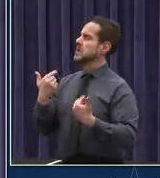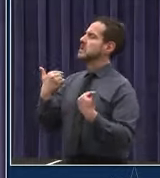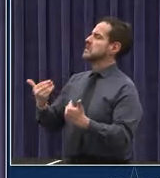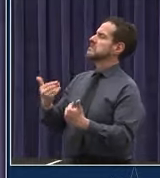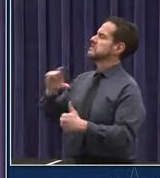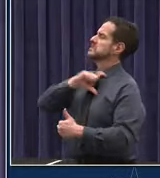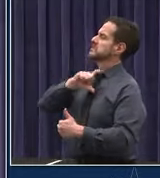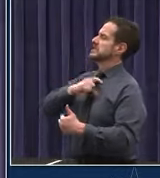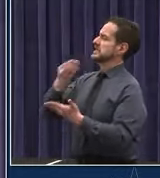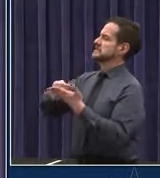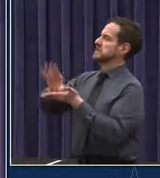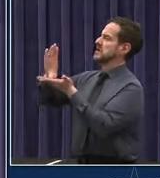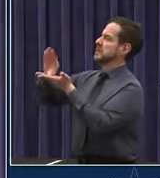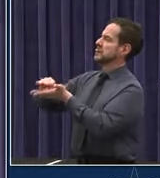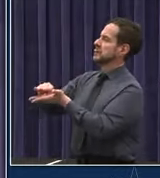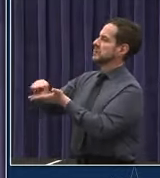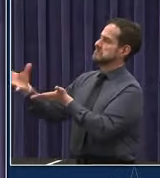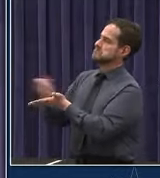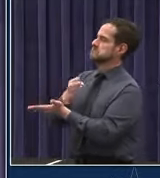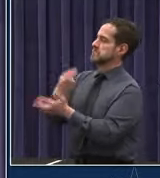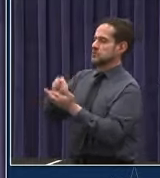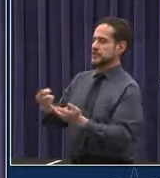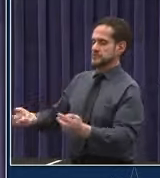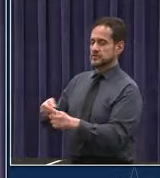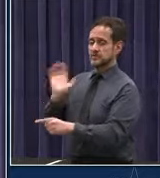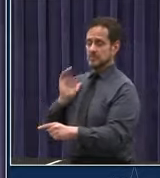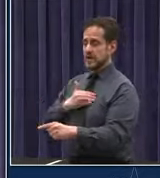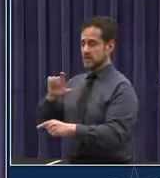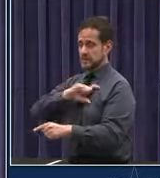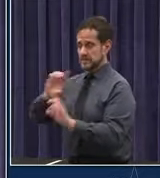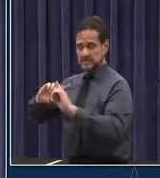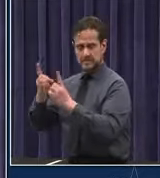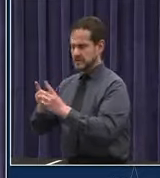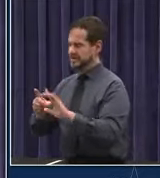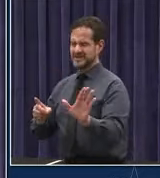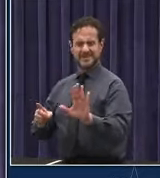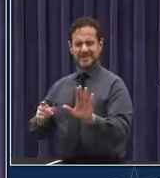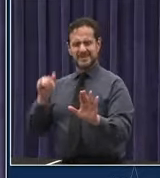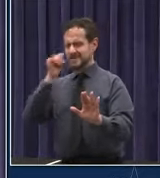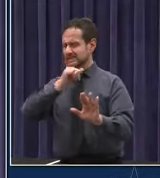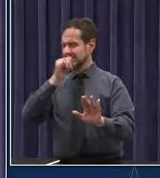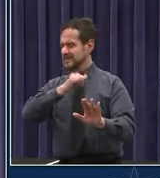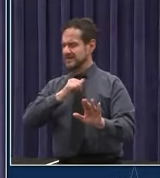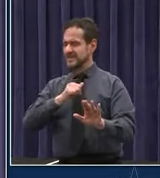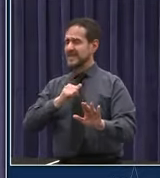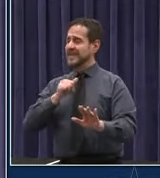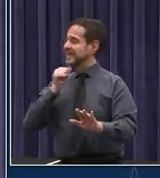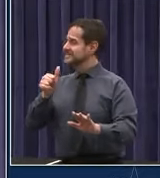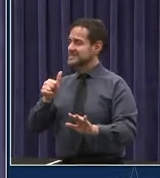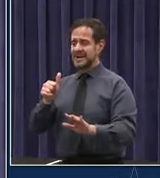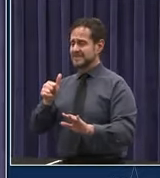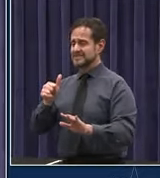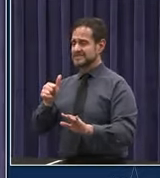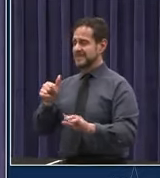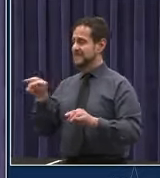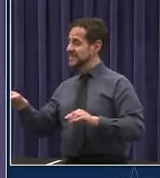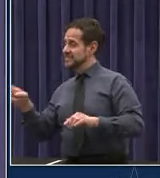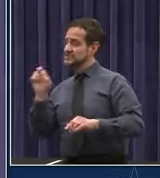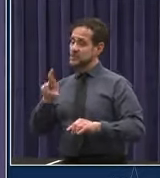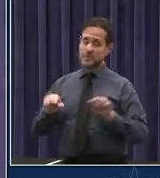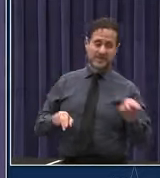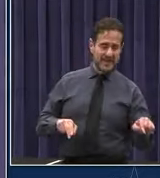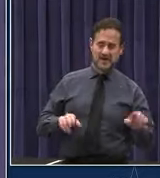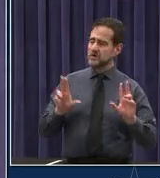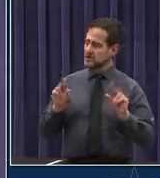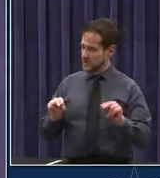neighborhood after neighborhood, they don't want to defund our police department. They want our police department to be respectful and constitutional in the work that they